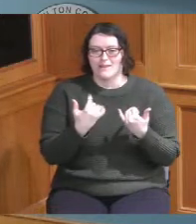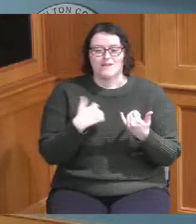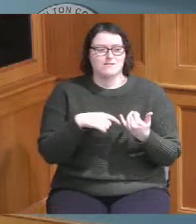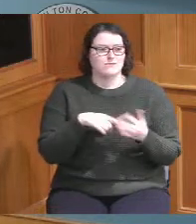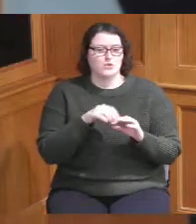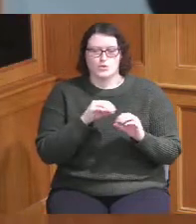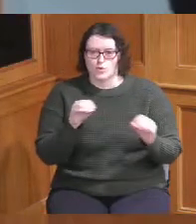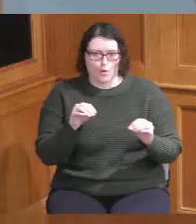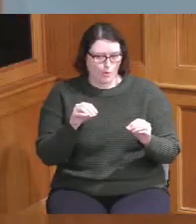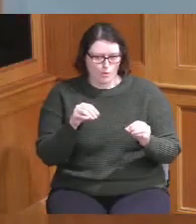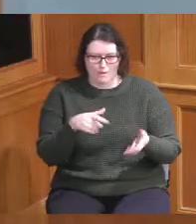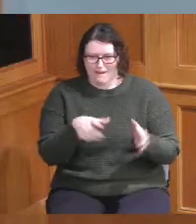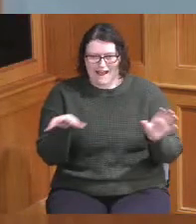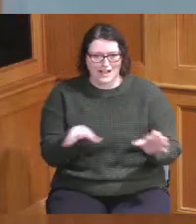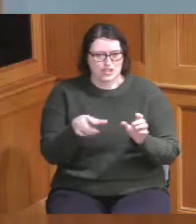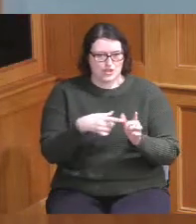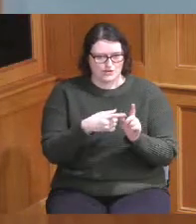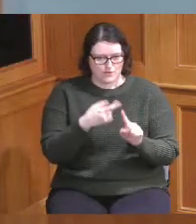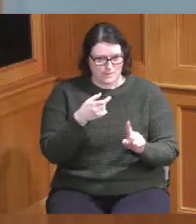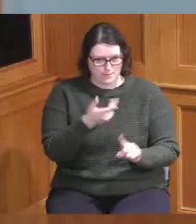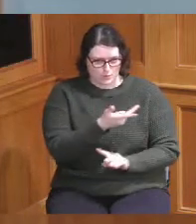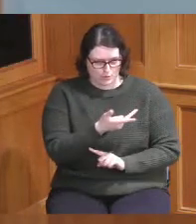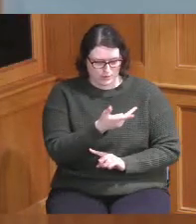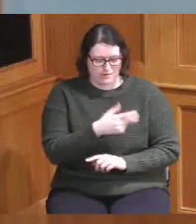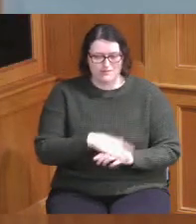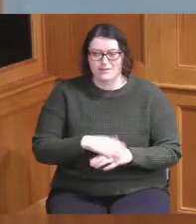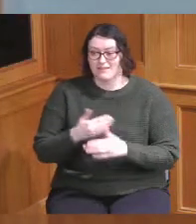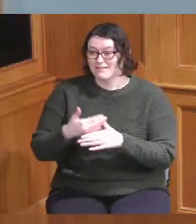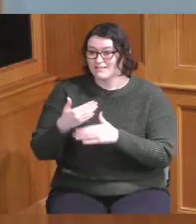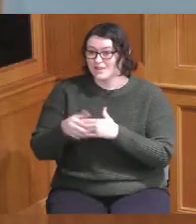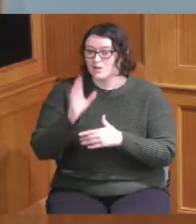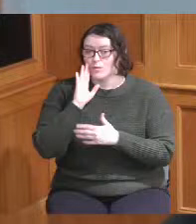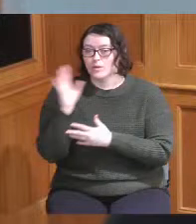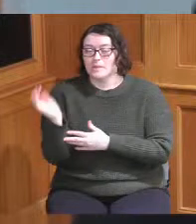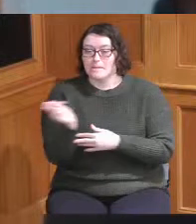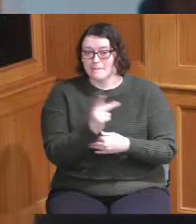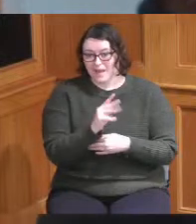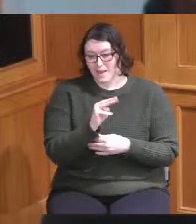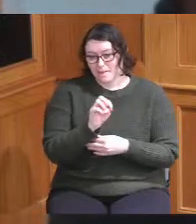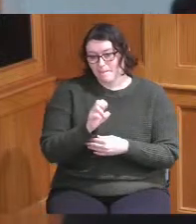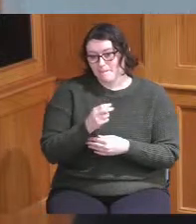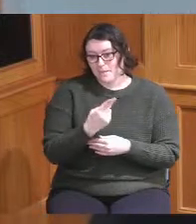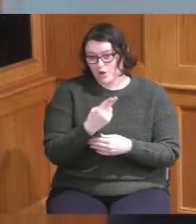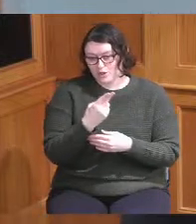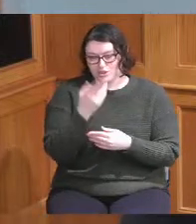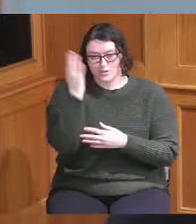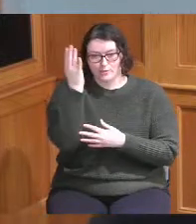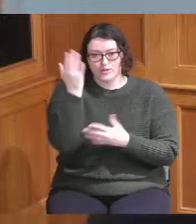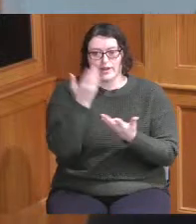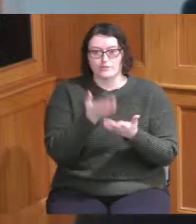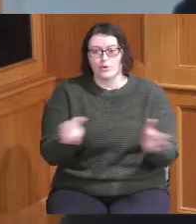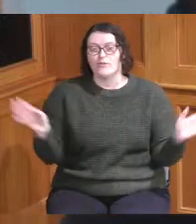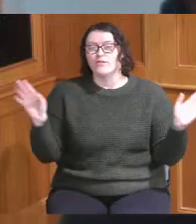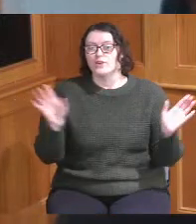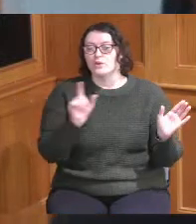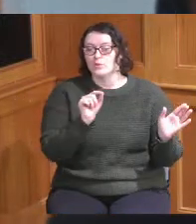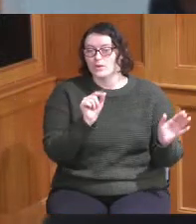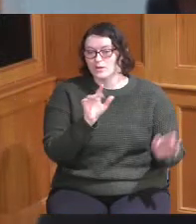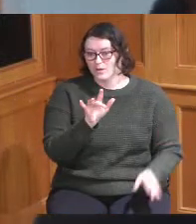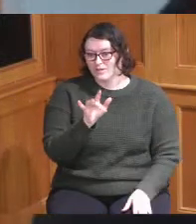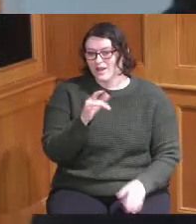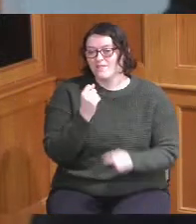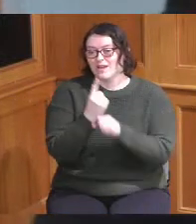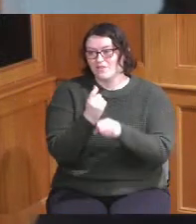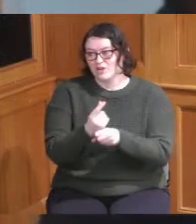any action from the board. For our next steps, we plan to return in March to present an overview of the 2025 annual action